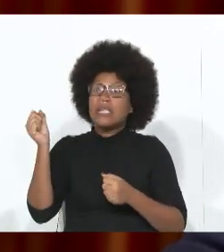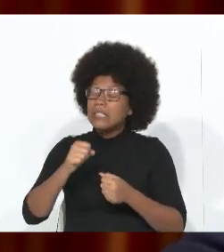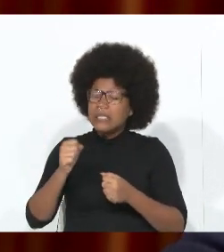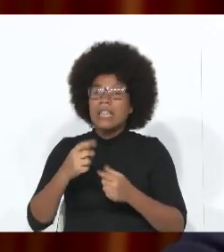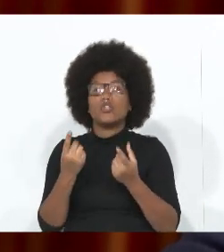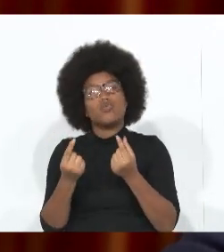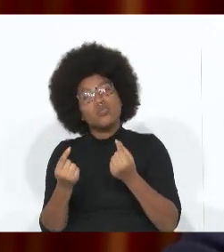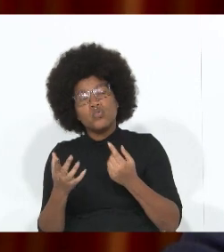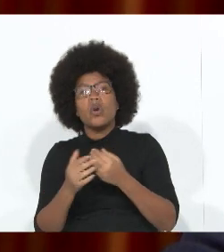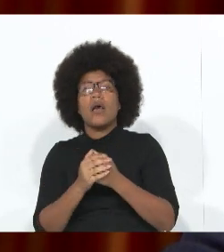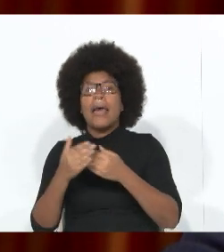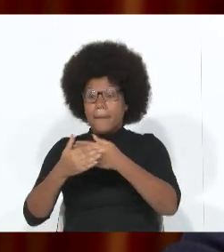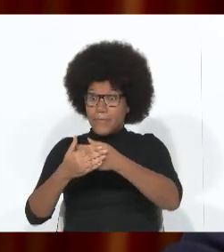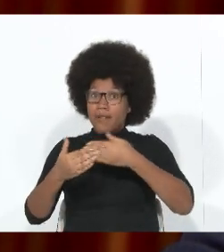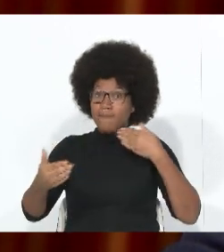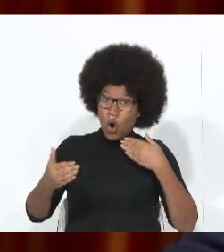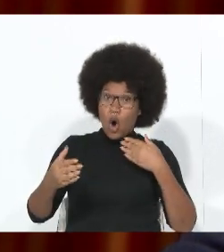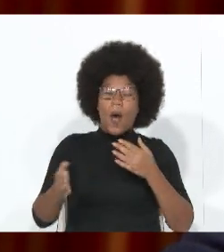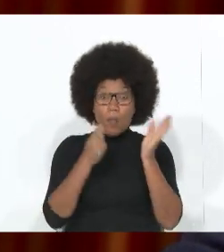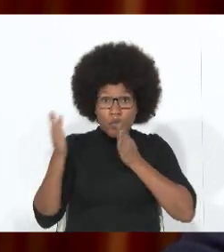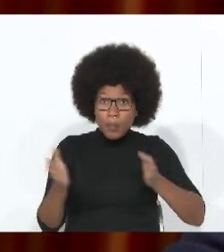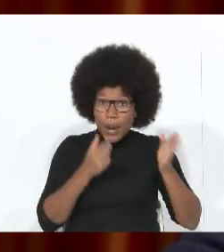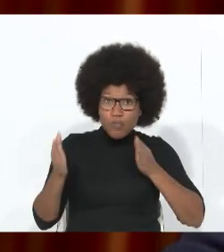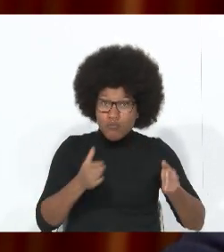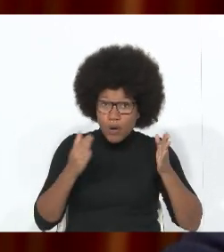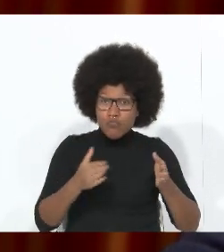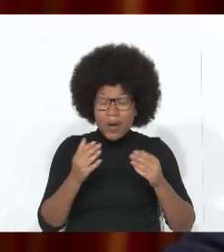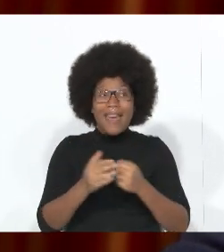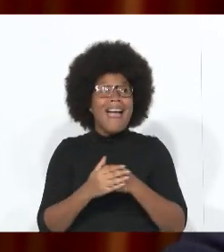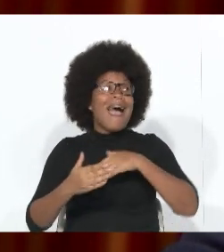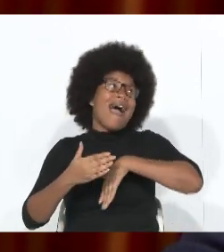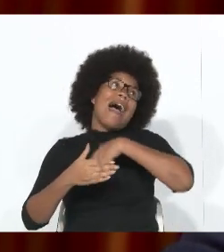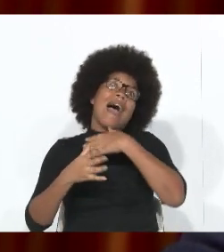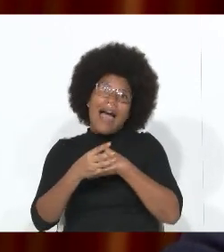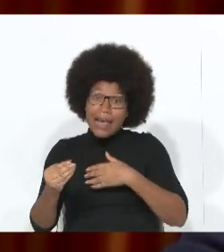pre-productions that also carry the cost of post-production editing.